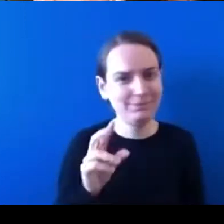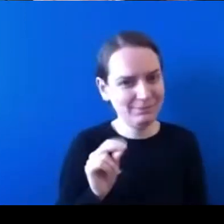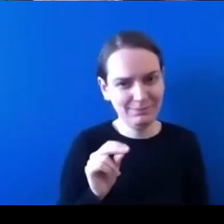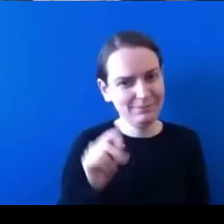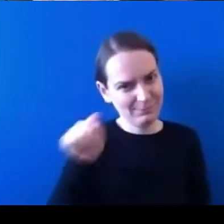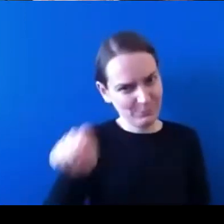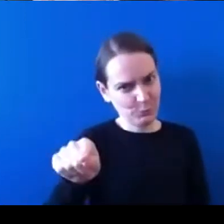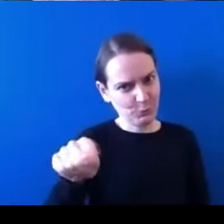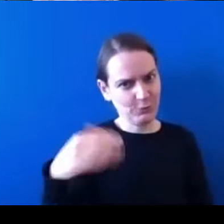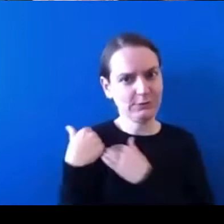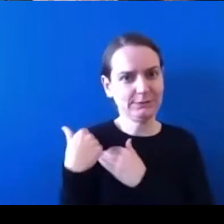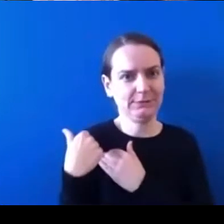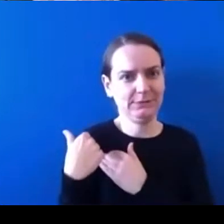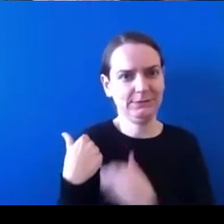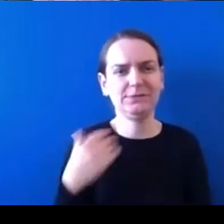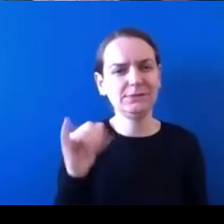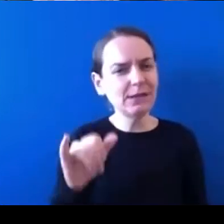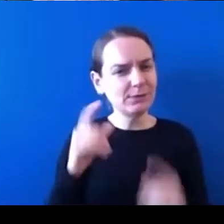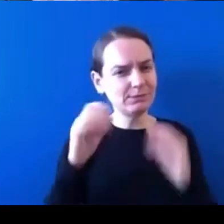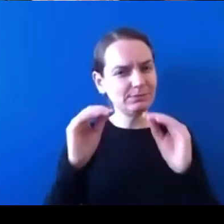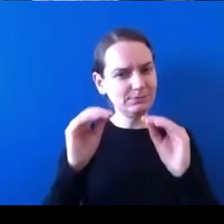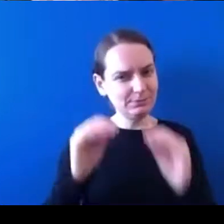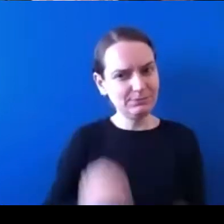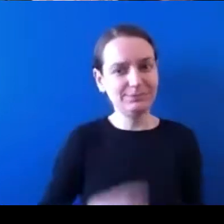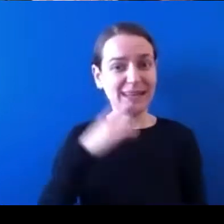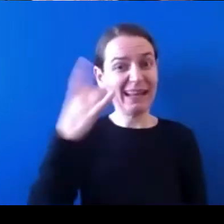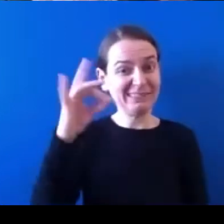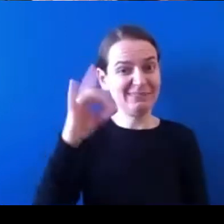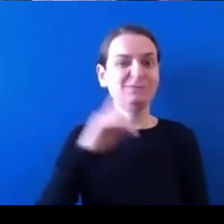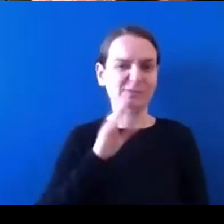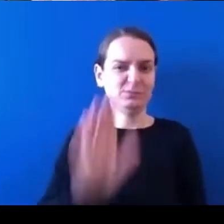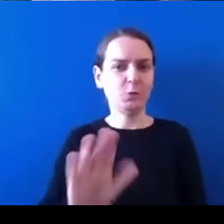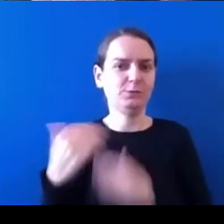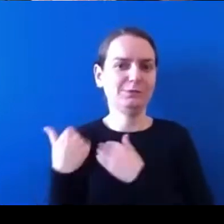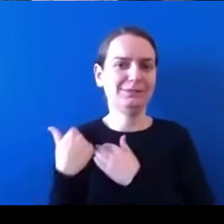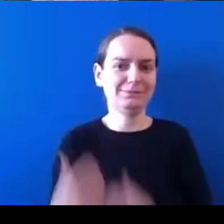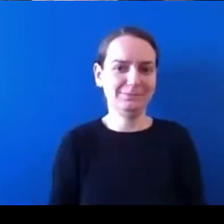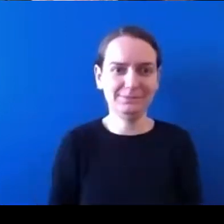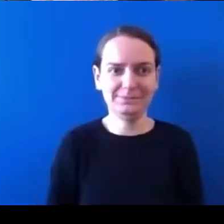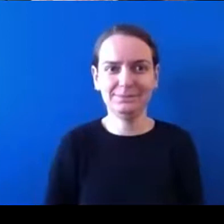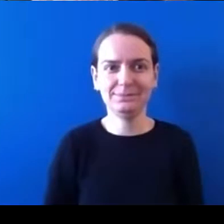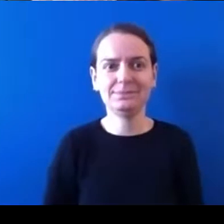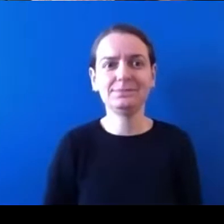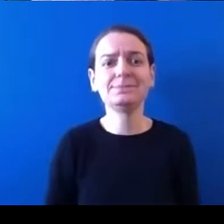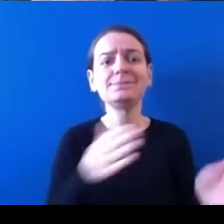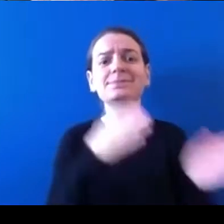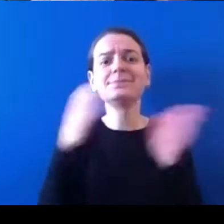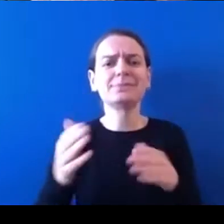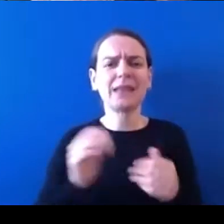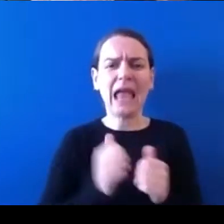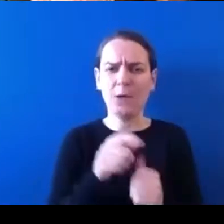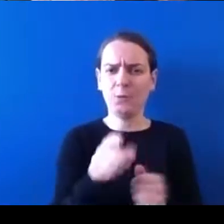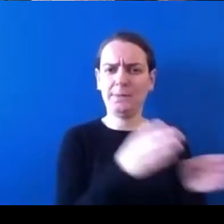You'll need to keep track of your dorm or room key, your college ID, your scheduling